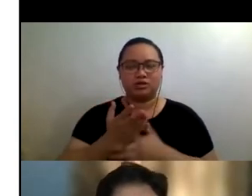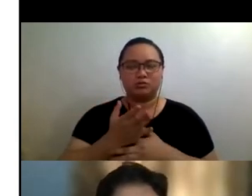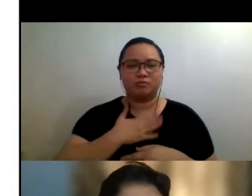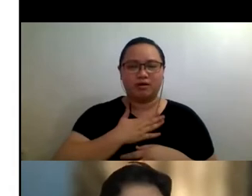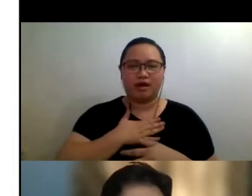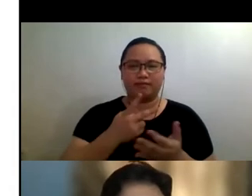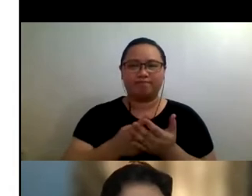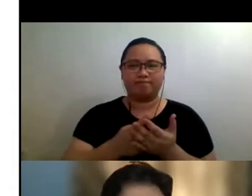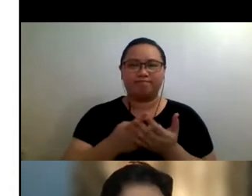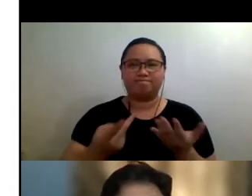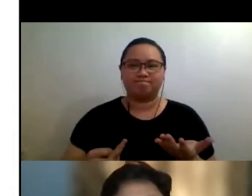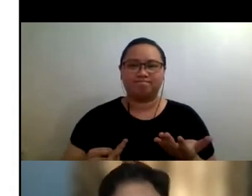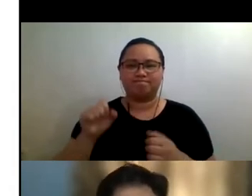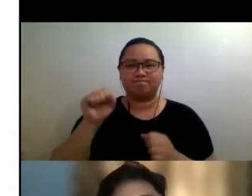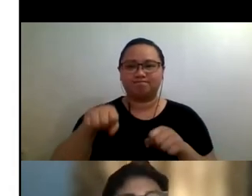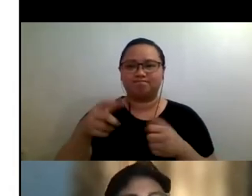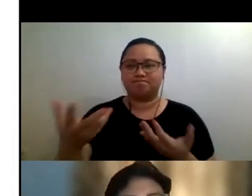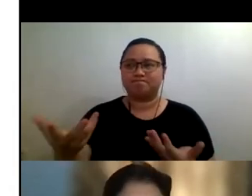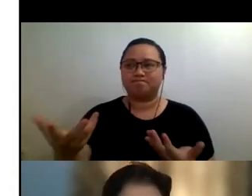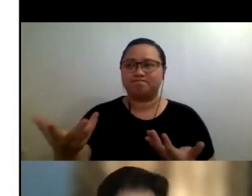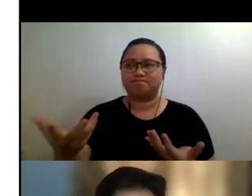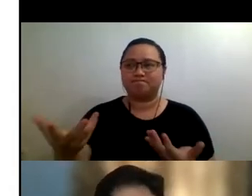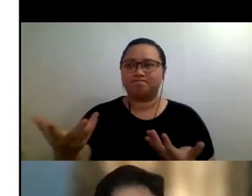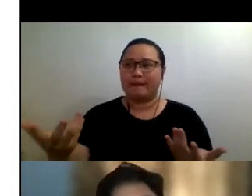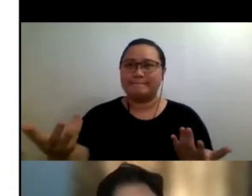mirror the pain, the